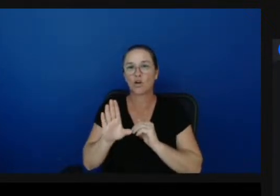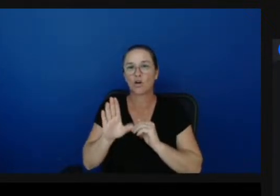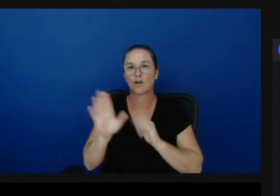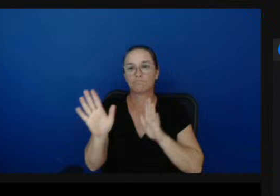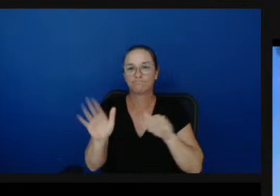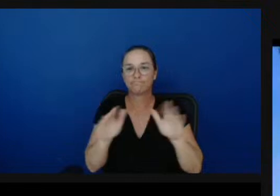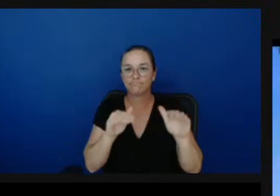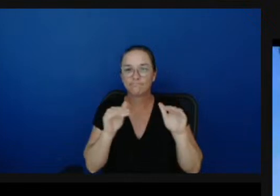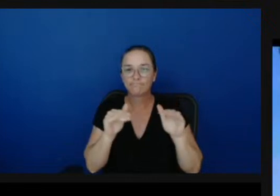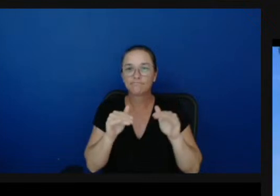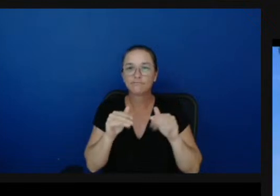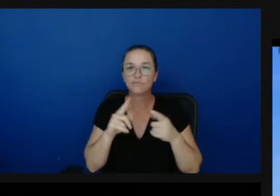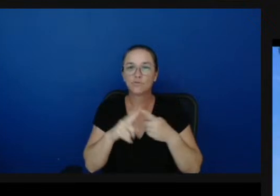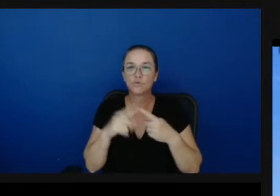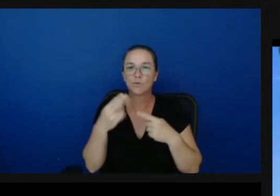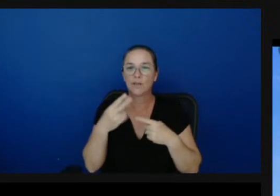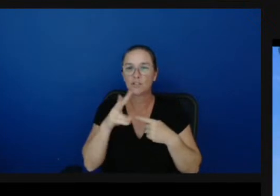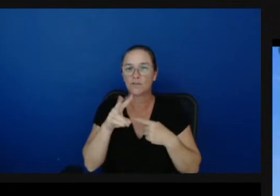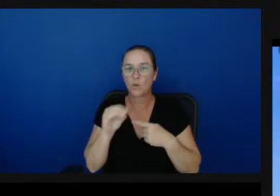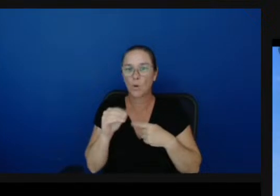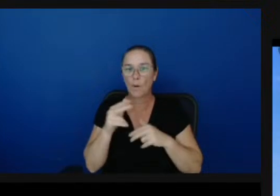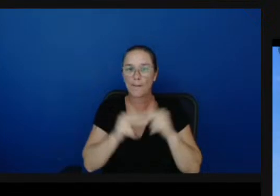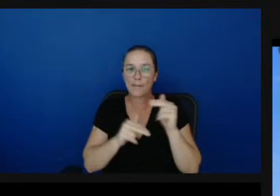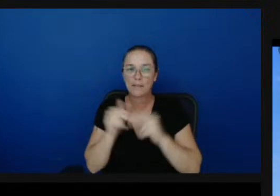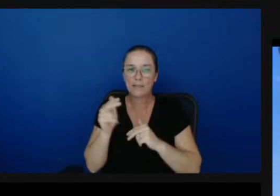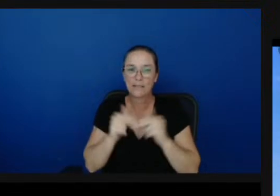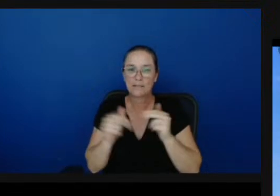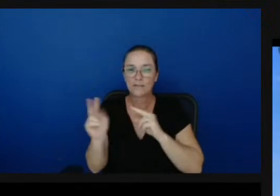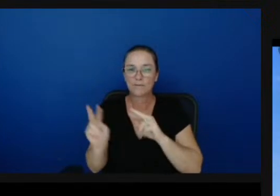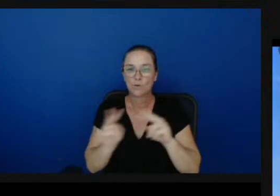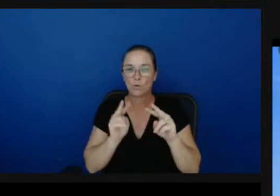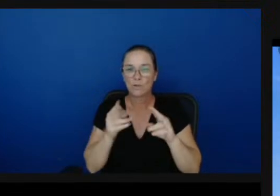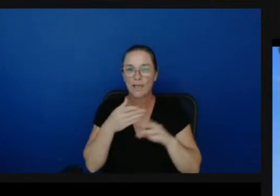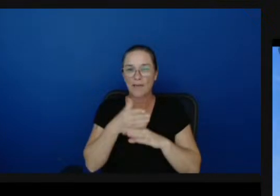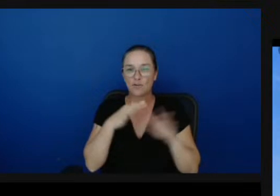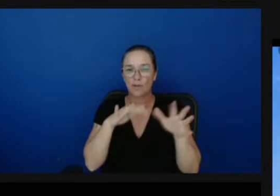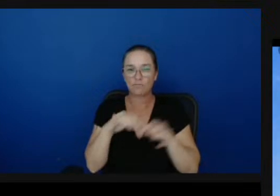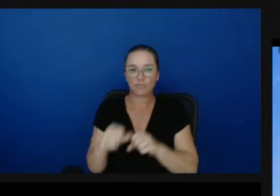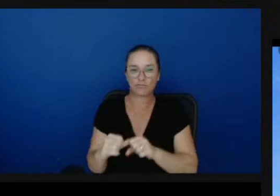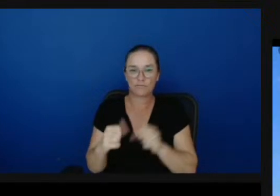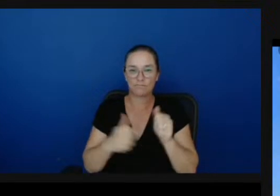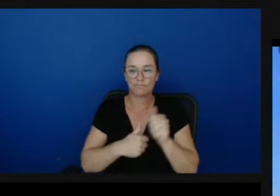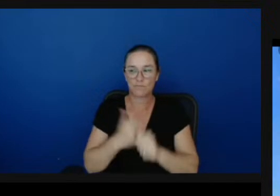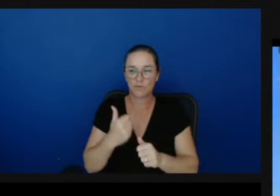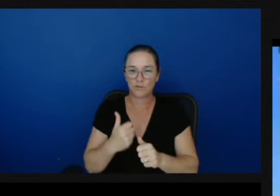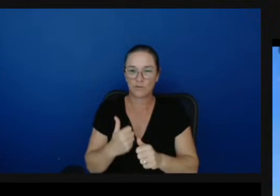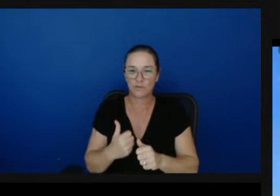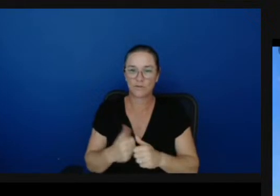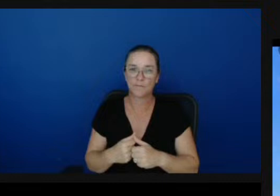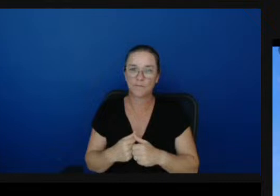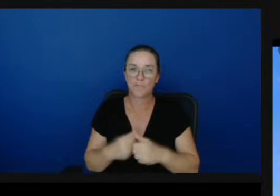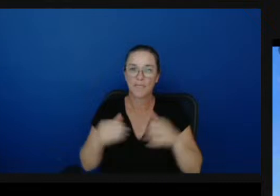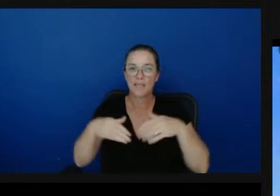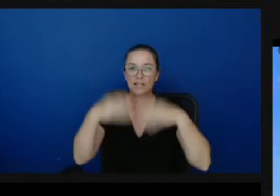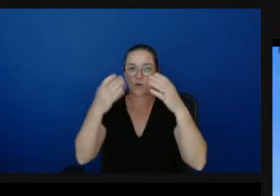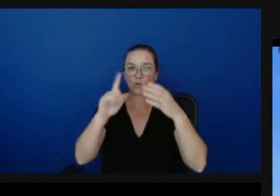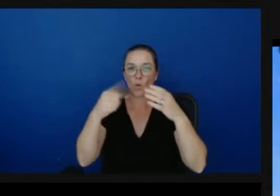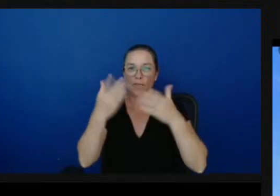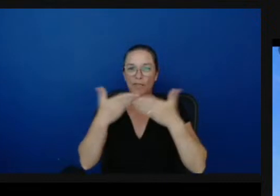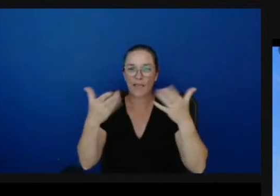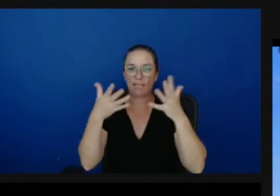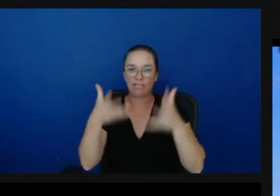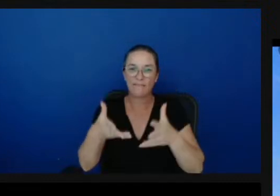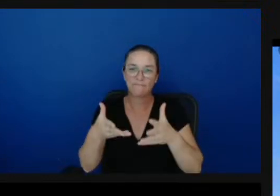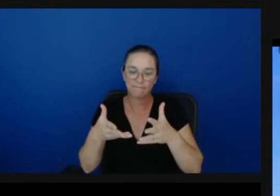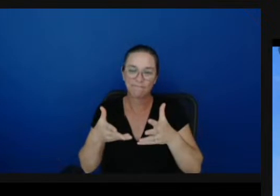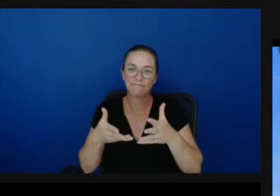the HVO building. Some views of after they took down a lot of that site, the buildings off the side, the tower was all that was left. You see